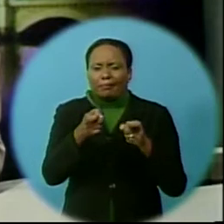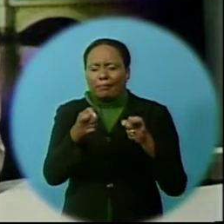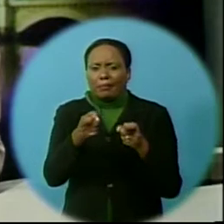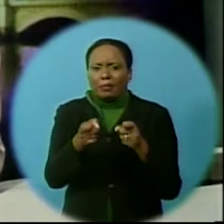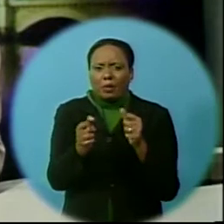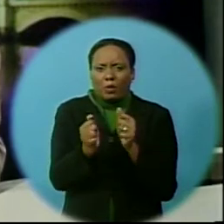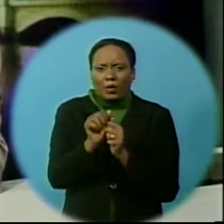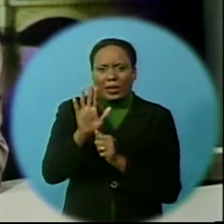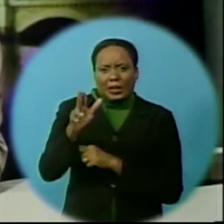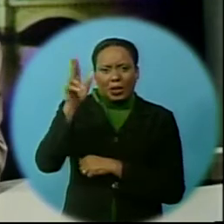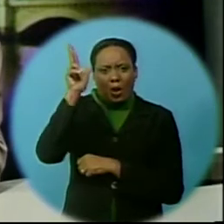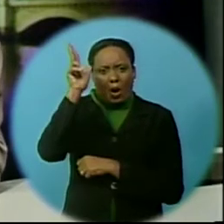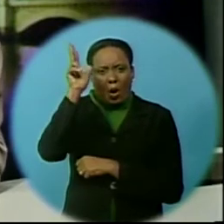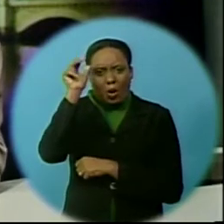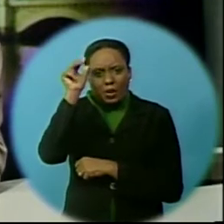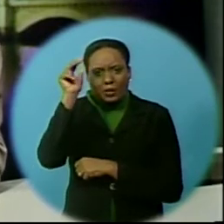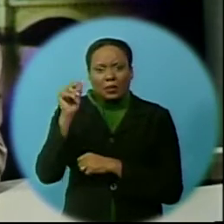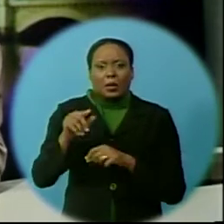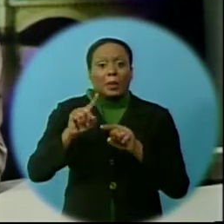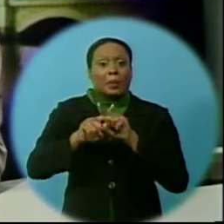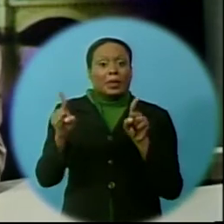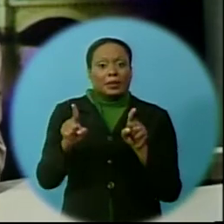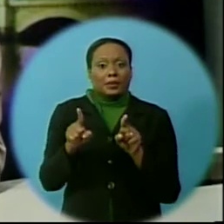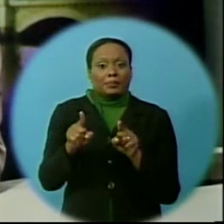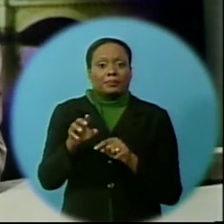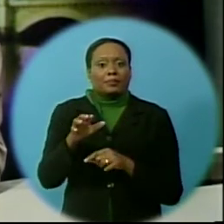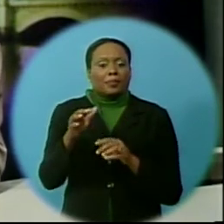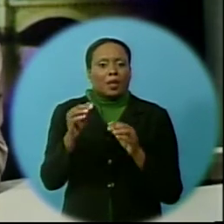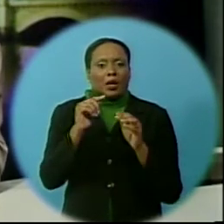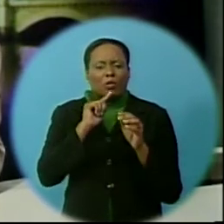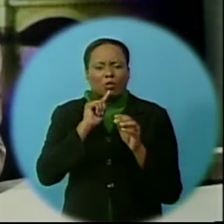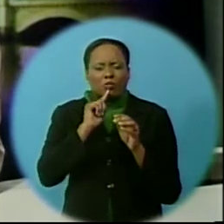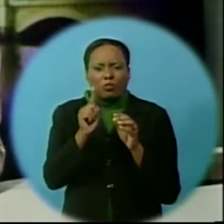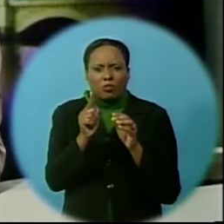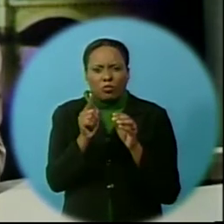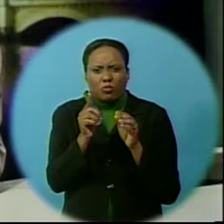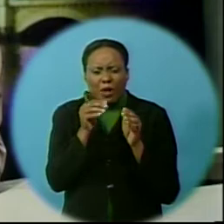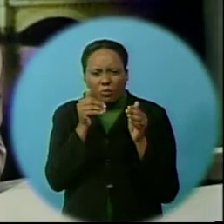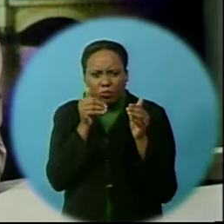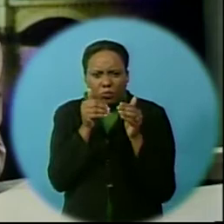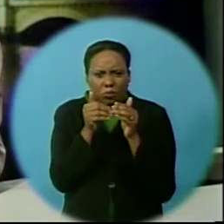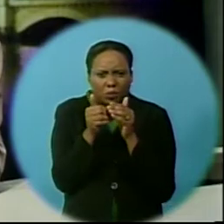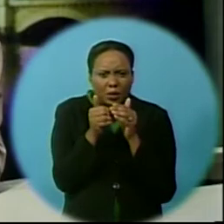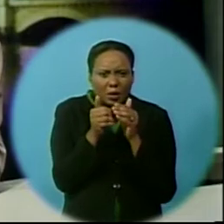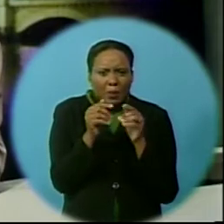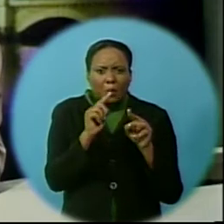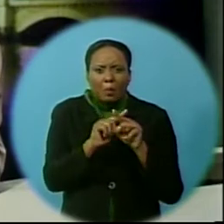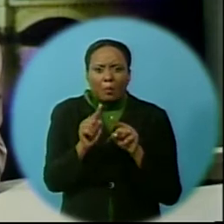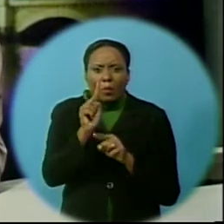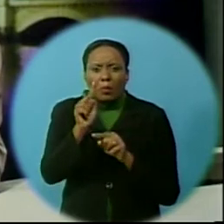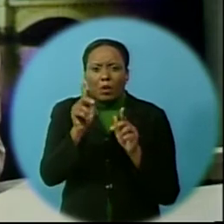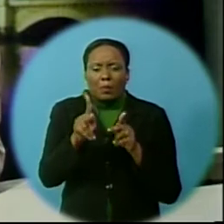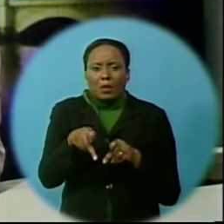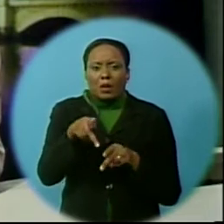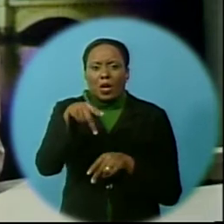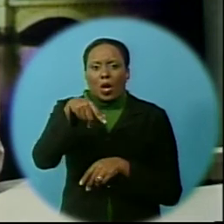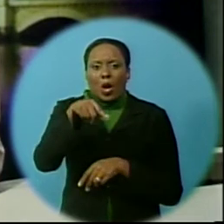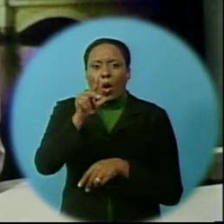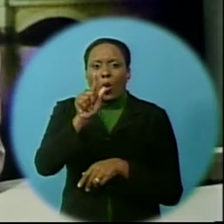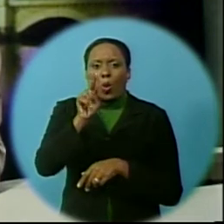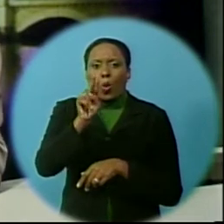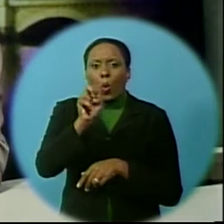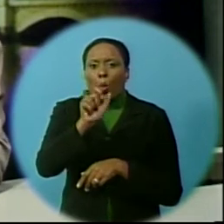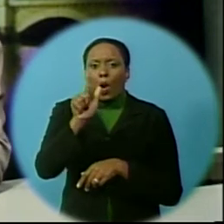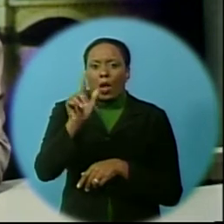Ward on board Watery Moon. Initially, it was a dead heat, but a steward's inquiry gave it to Quealy, who was the race day's top